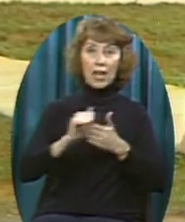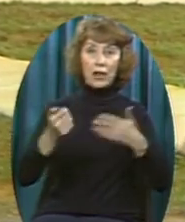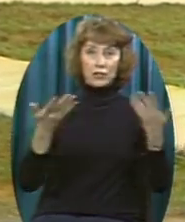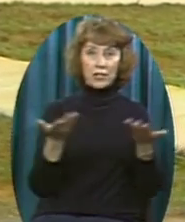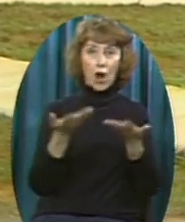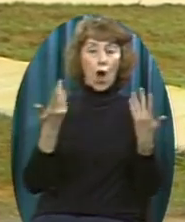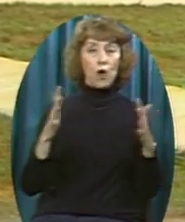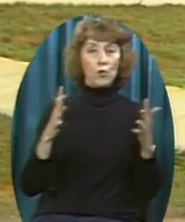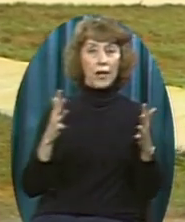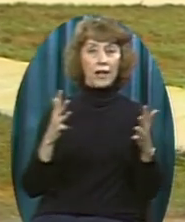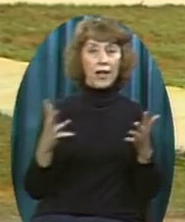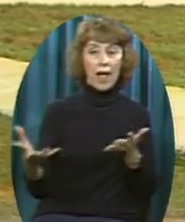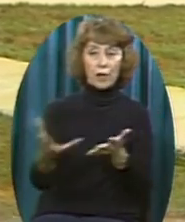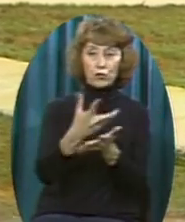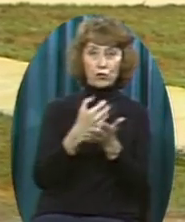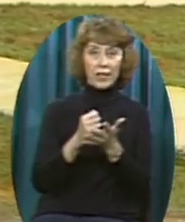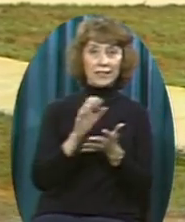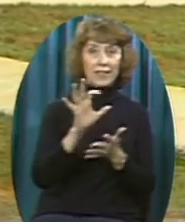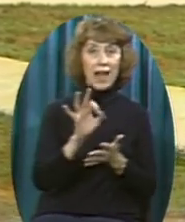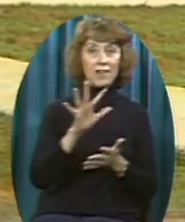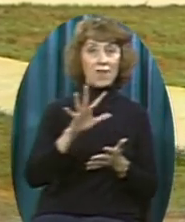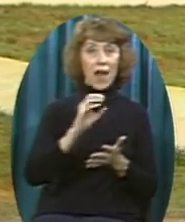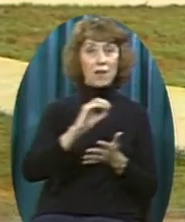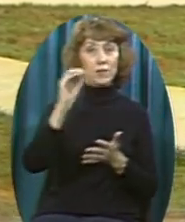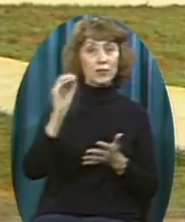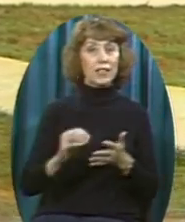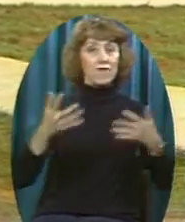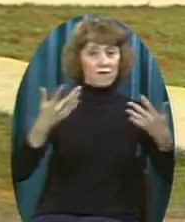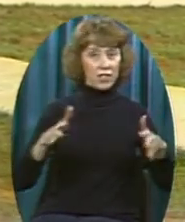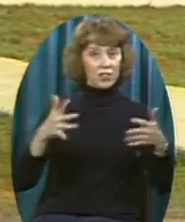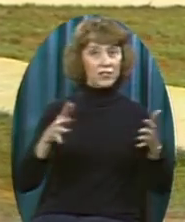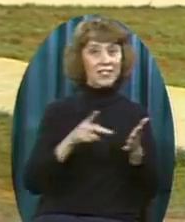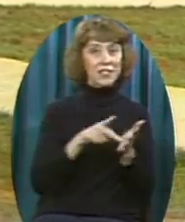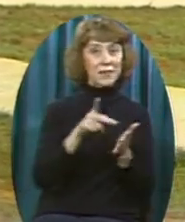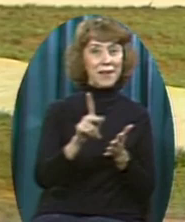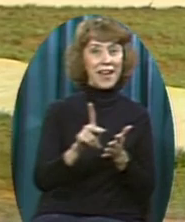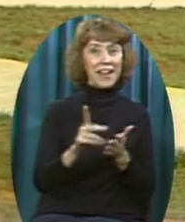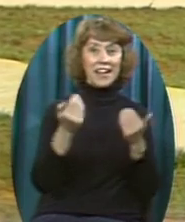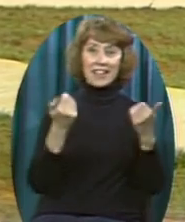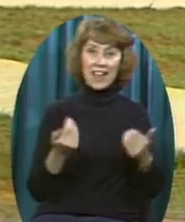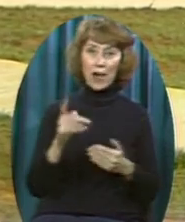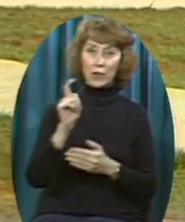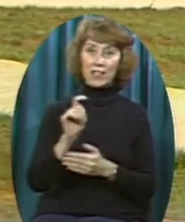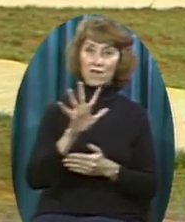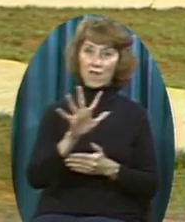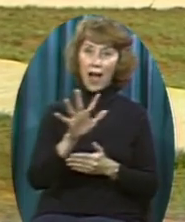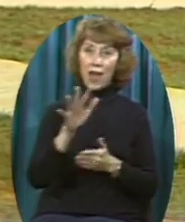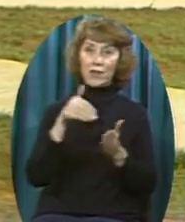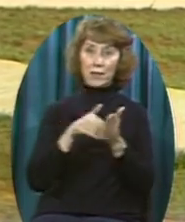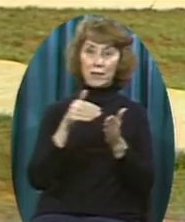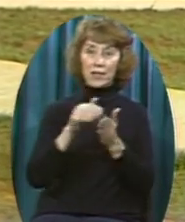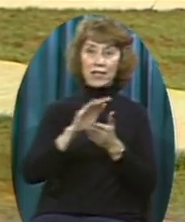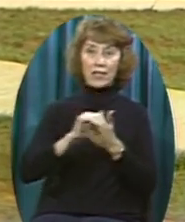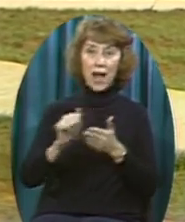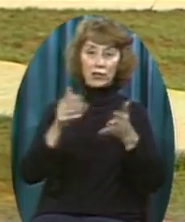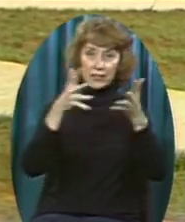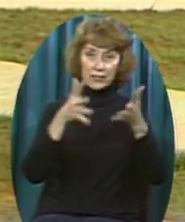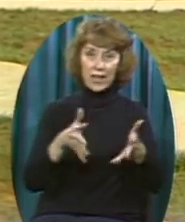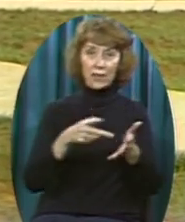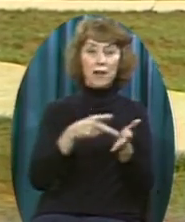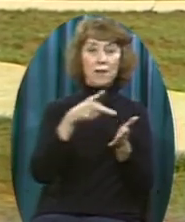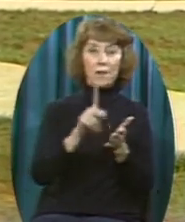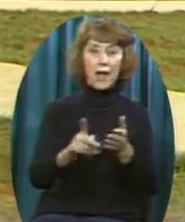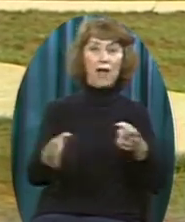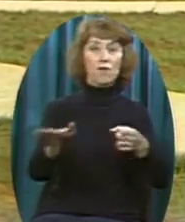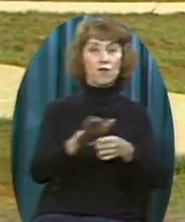raised 95% of it. We're simply trying to raise another $5 million to conclude phase one, finish this year out of the